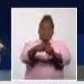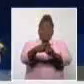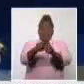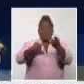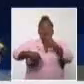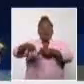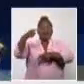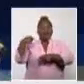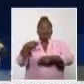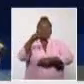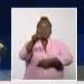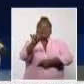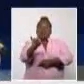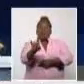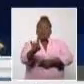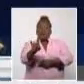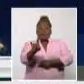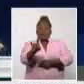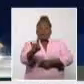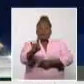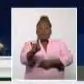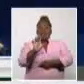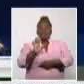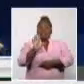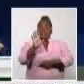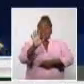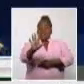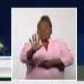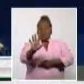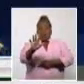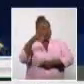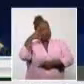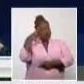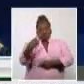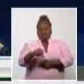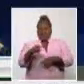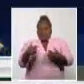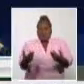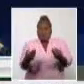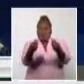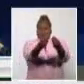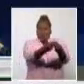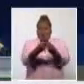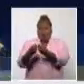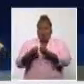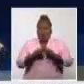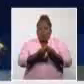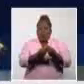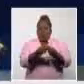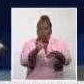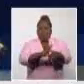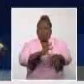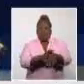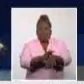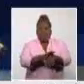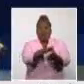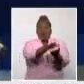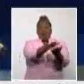contact with an asymptomatic foreigner. Of the 19 diagnosed cases, 10